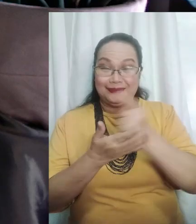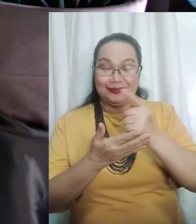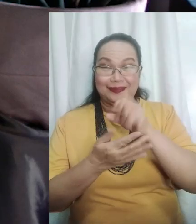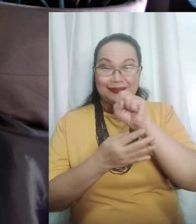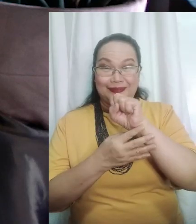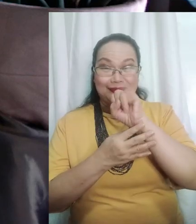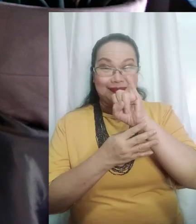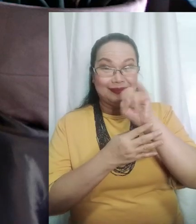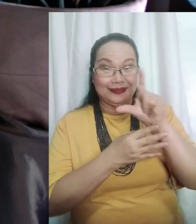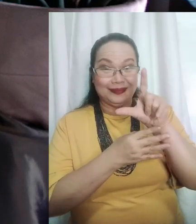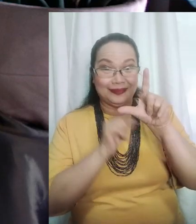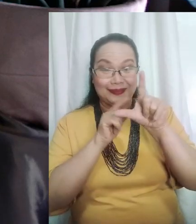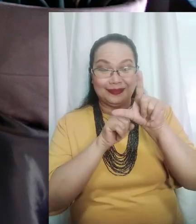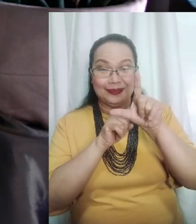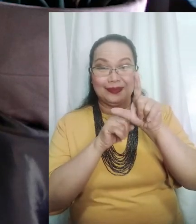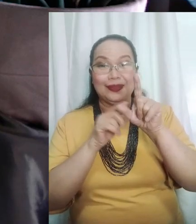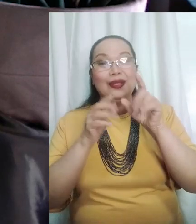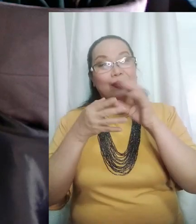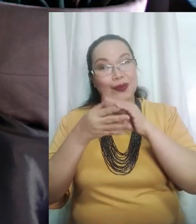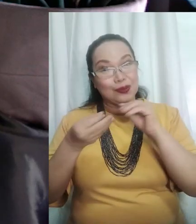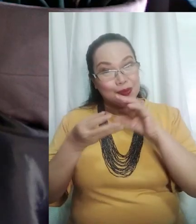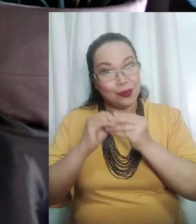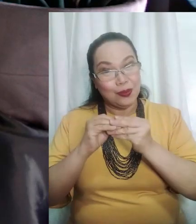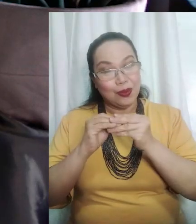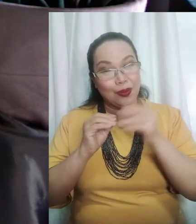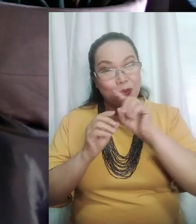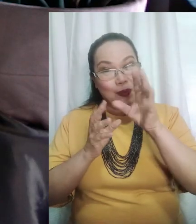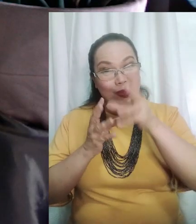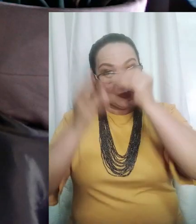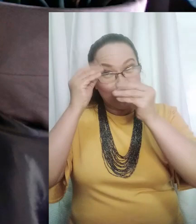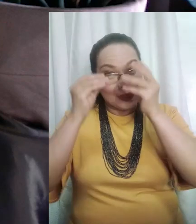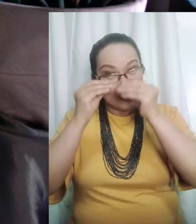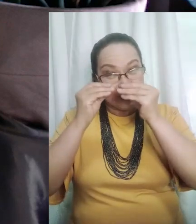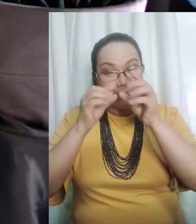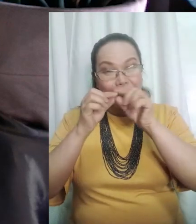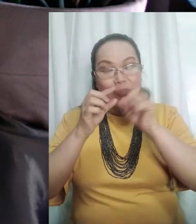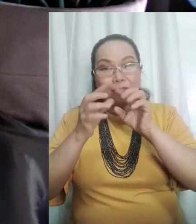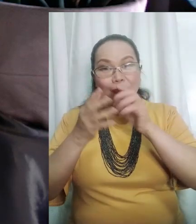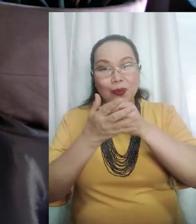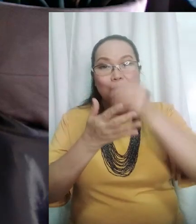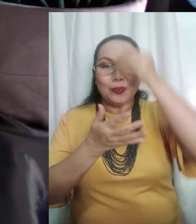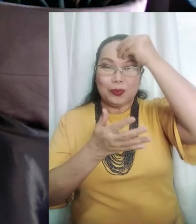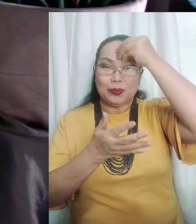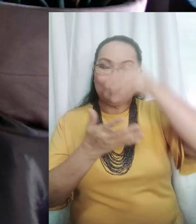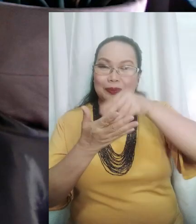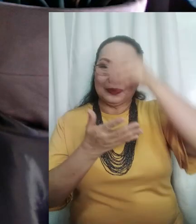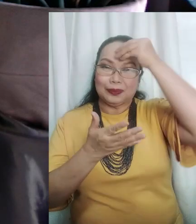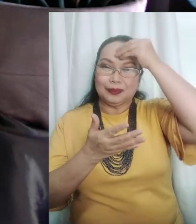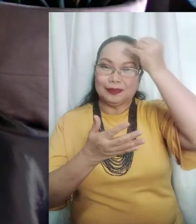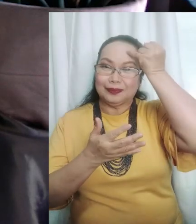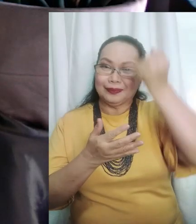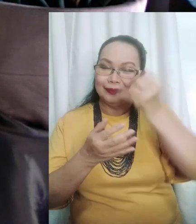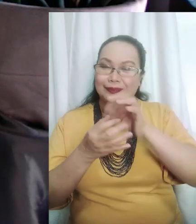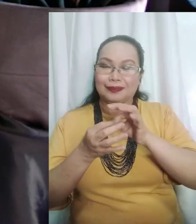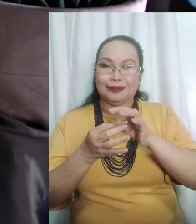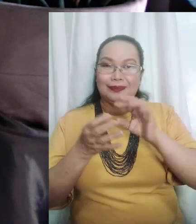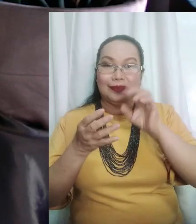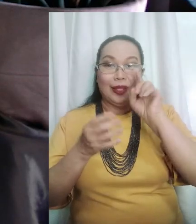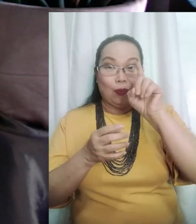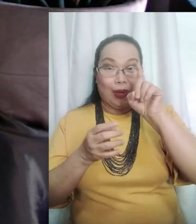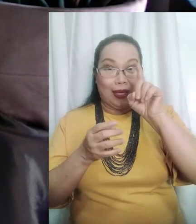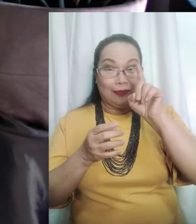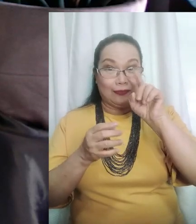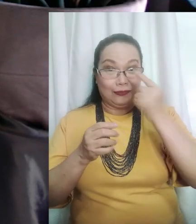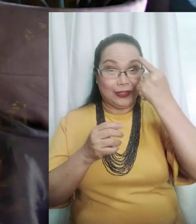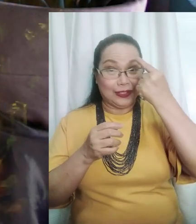week, S-I-L, what is the story? What is the insight? And what are the lessons? Story